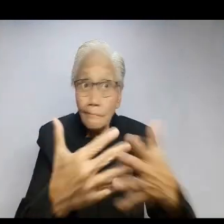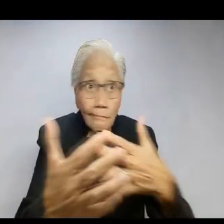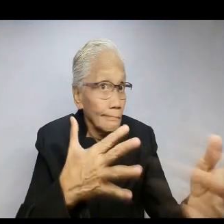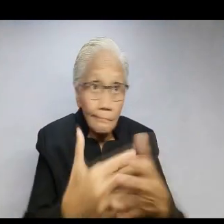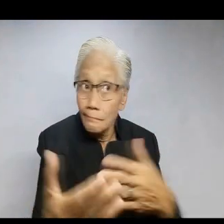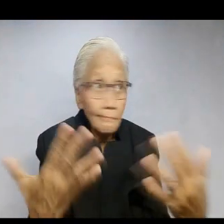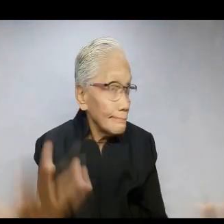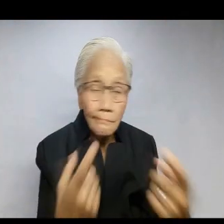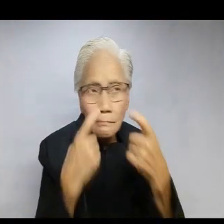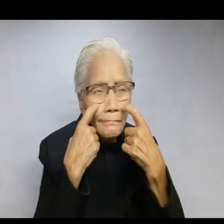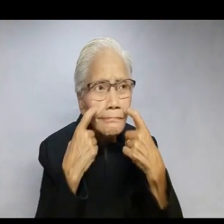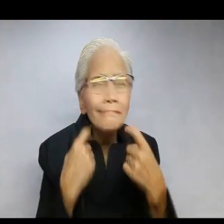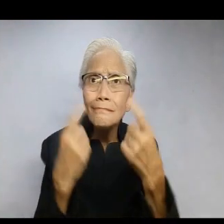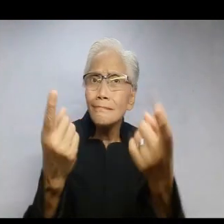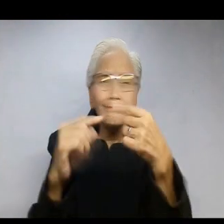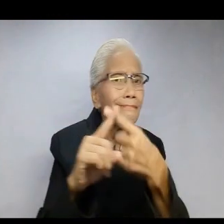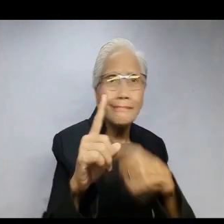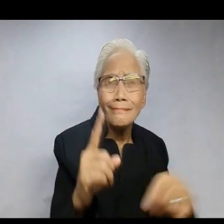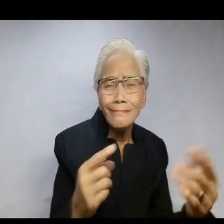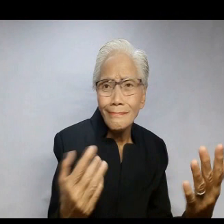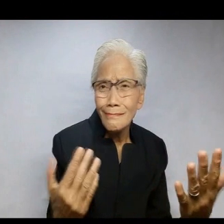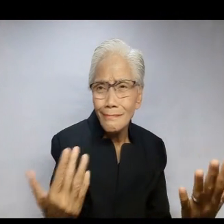That no matter where the tears come from,